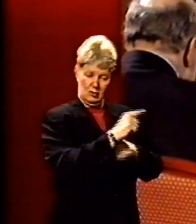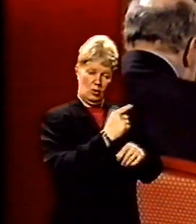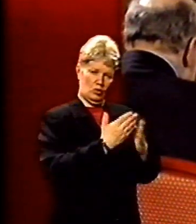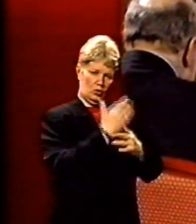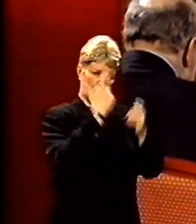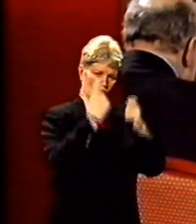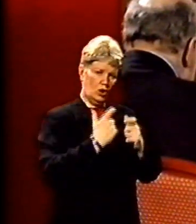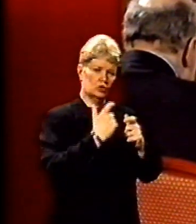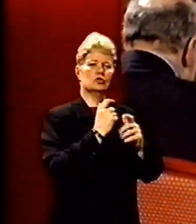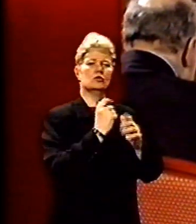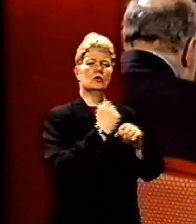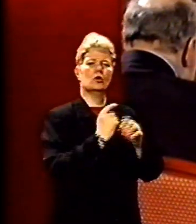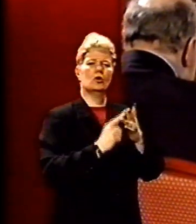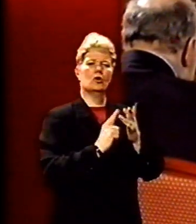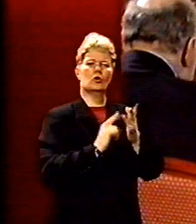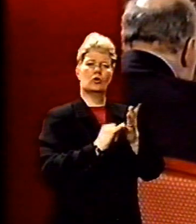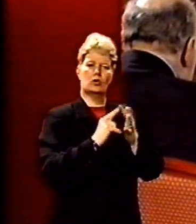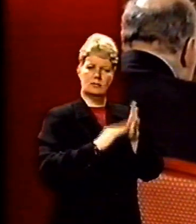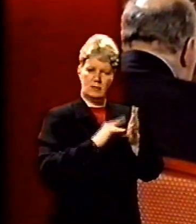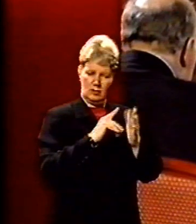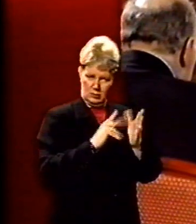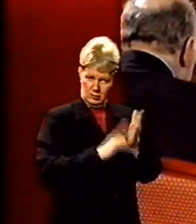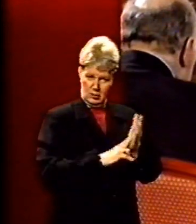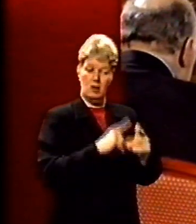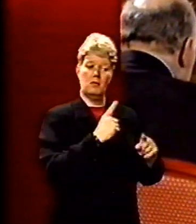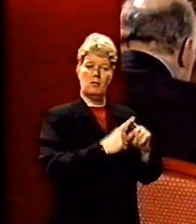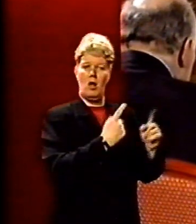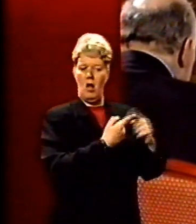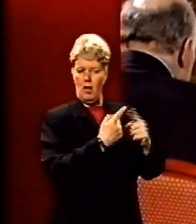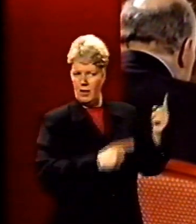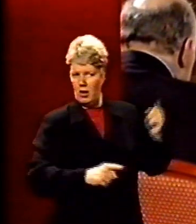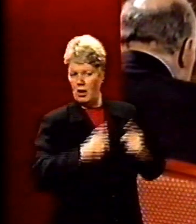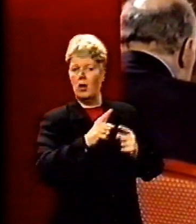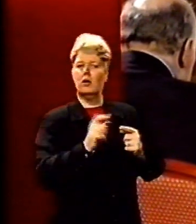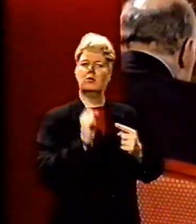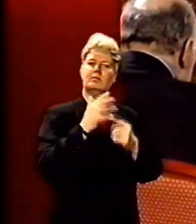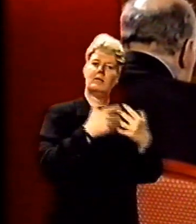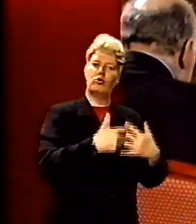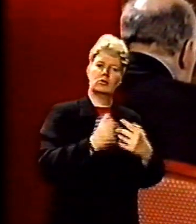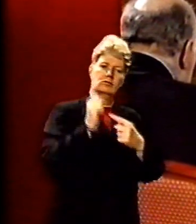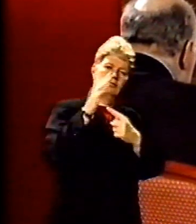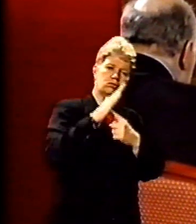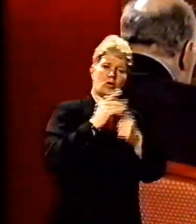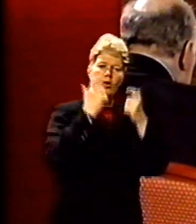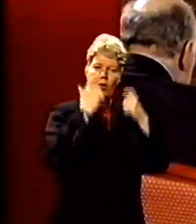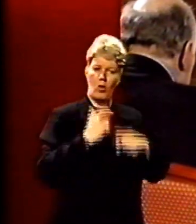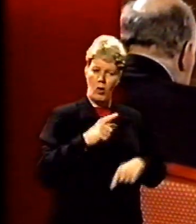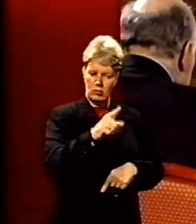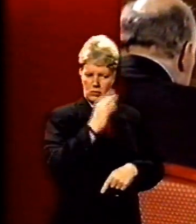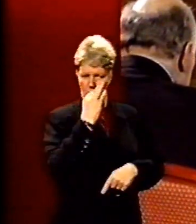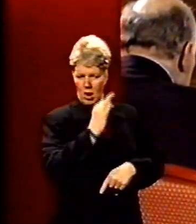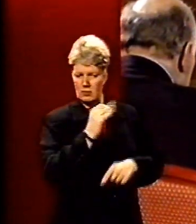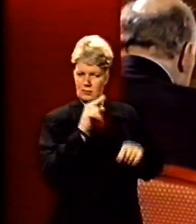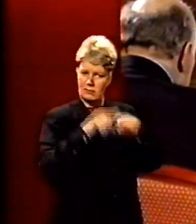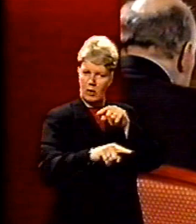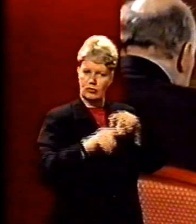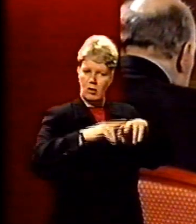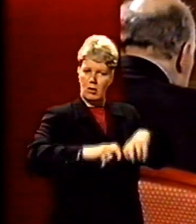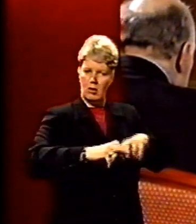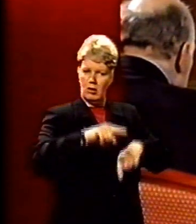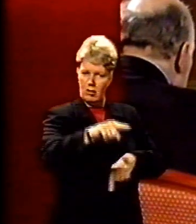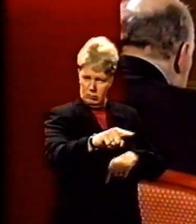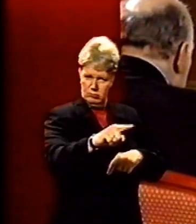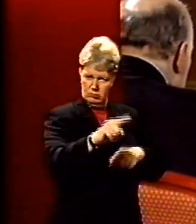also petitioned the Supreme Court for a special investigator, a special judge to investigate.